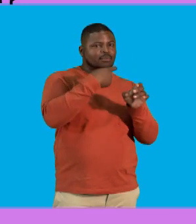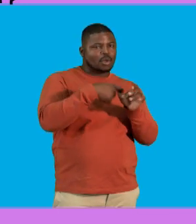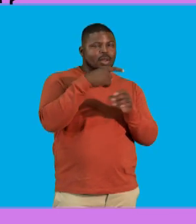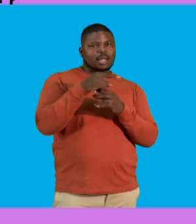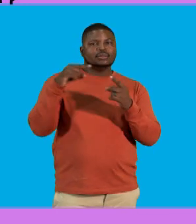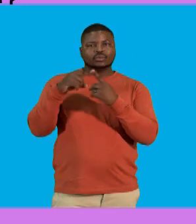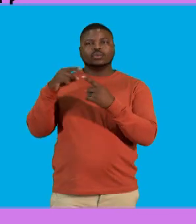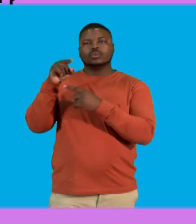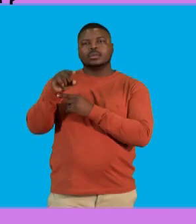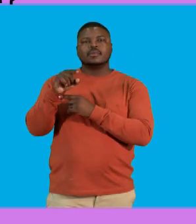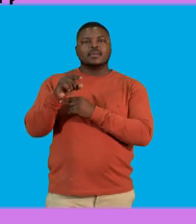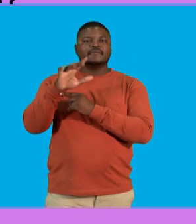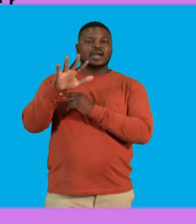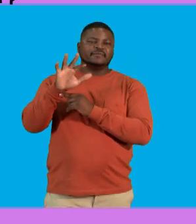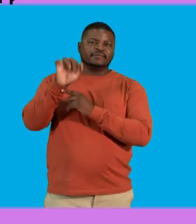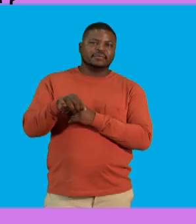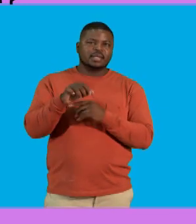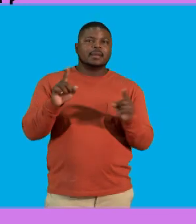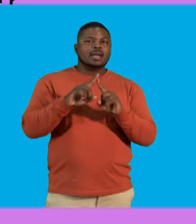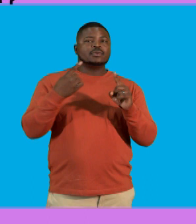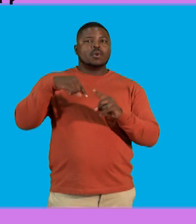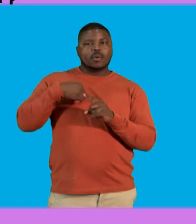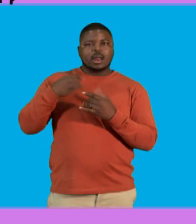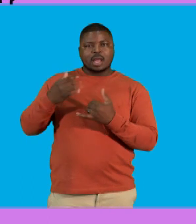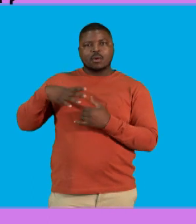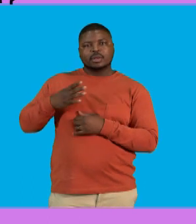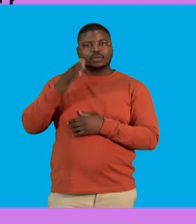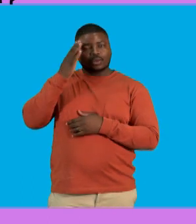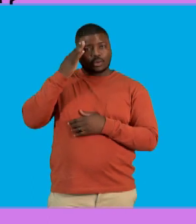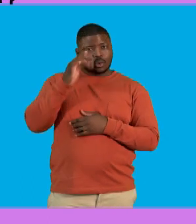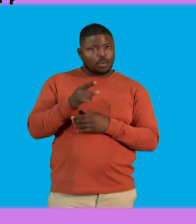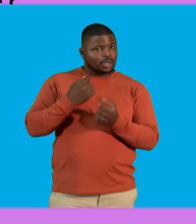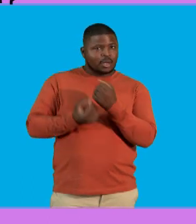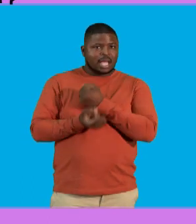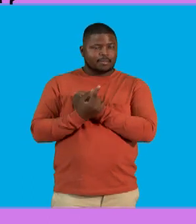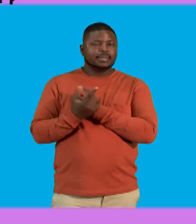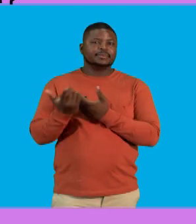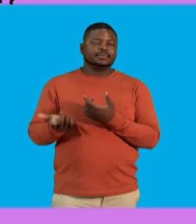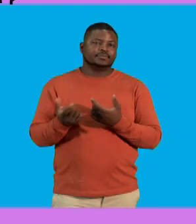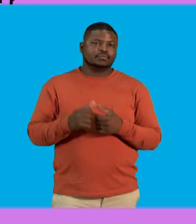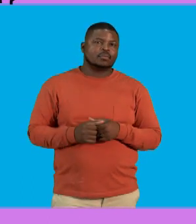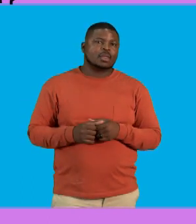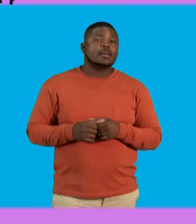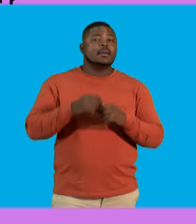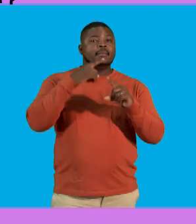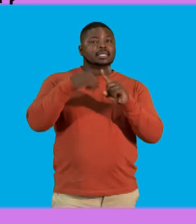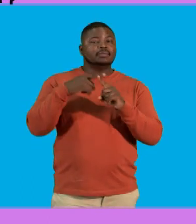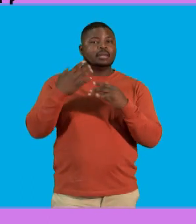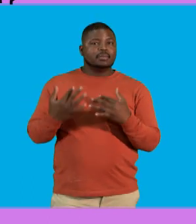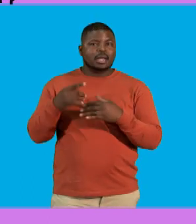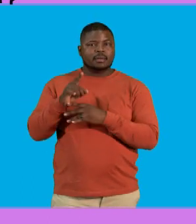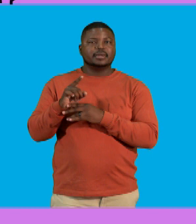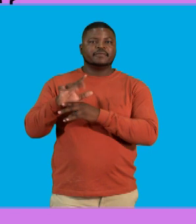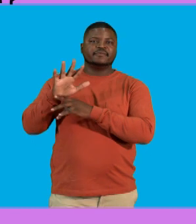divided by 1 TSP. The reason why we are dividing is because we want to know what happened to our teaspoon as units. Then you multiply by